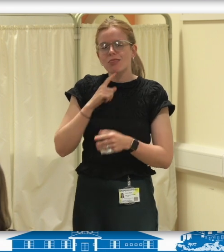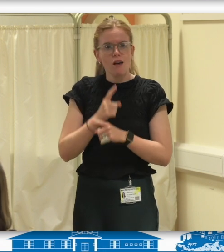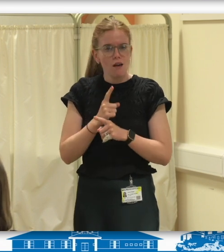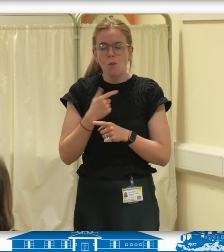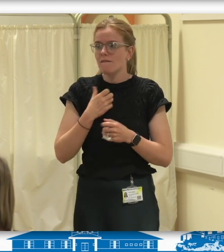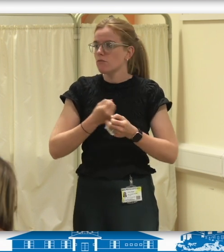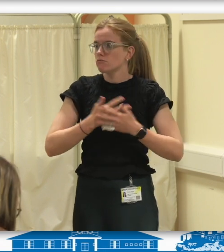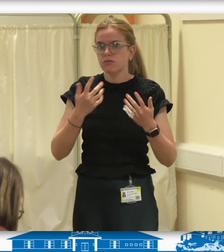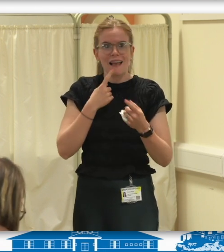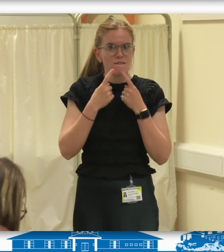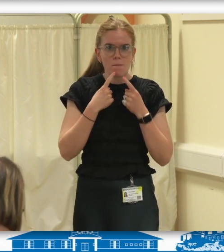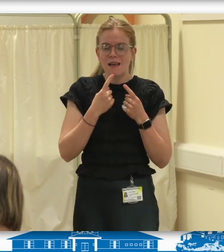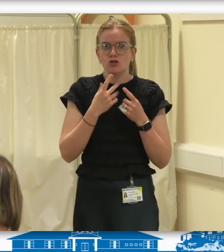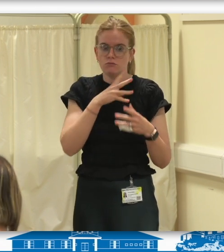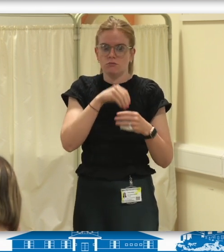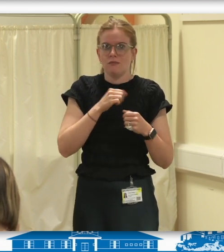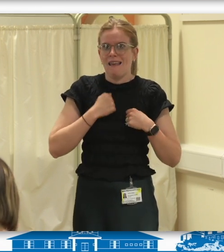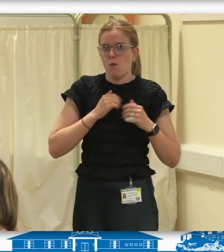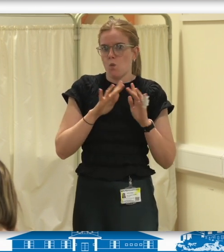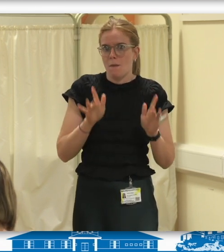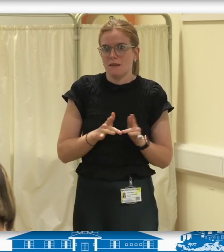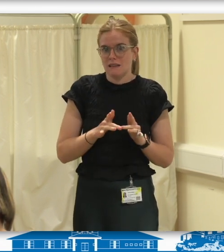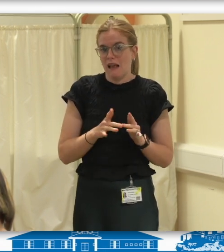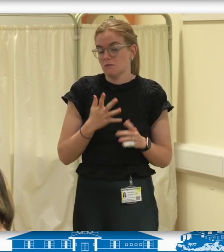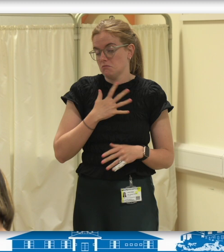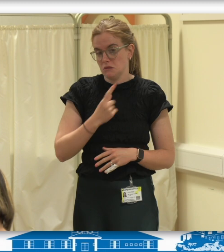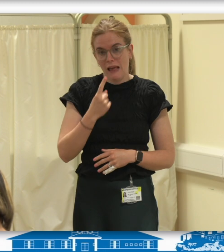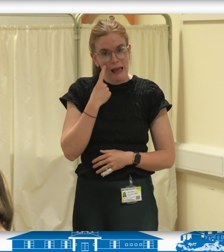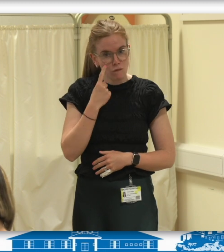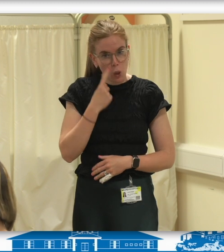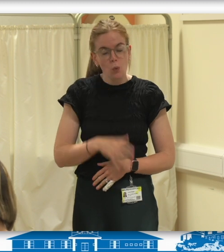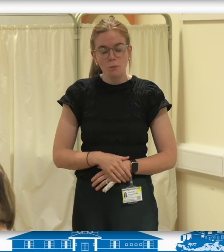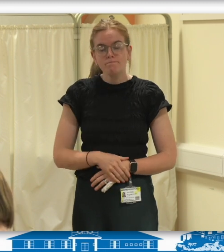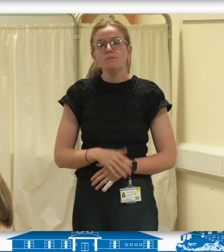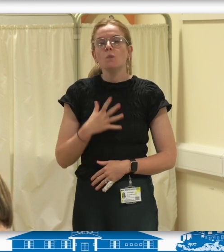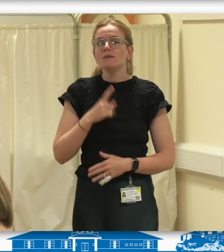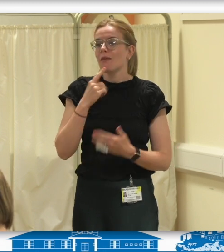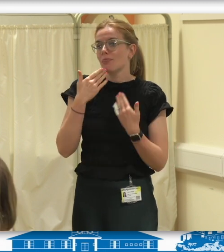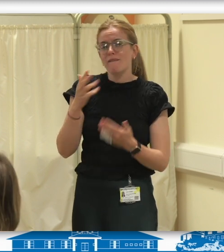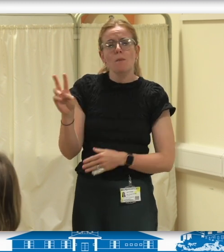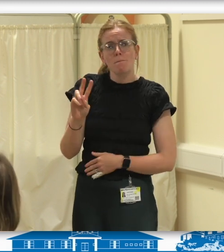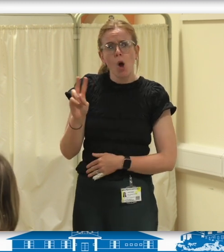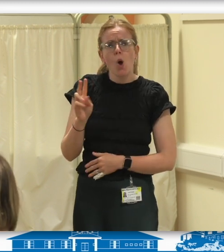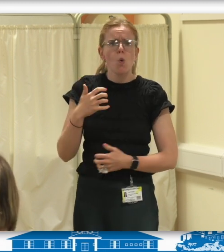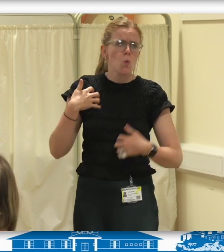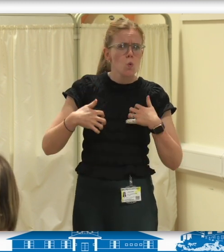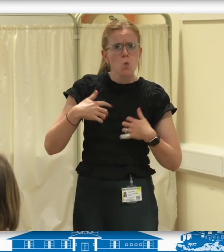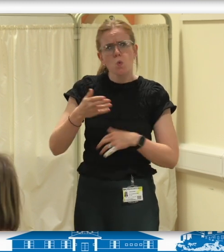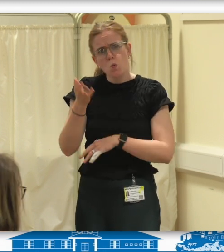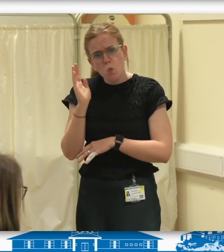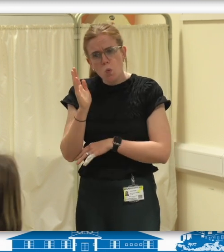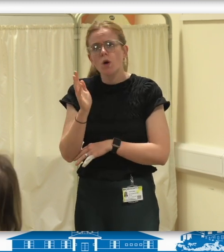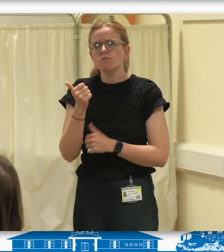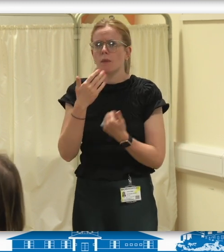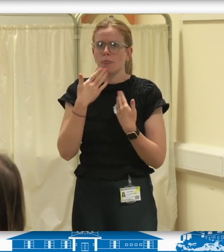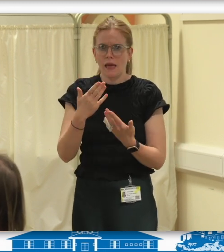lot of information on the UHDB website if you search on there. So I'd like to thank them both for a really interesting session and